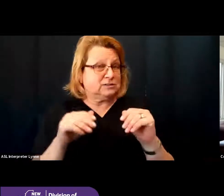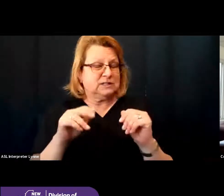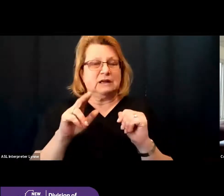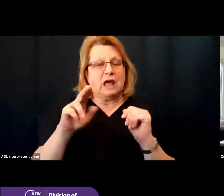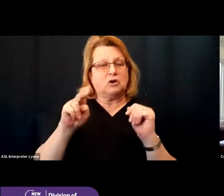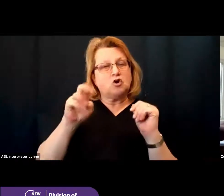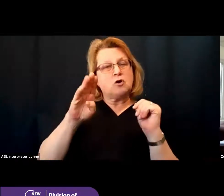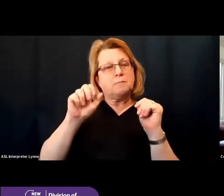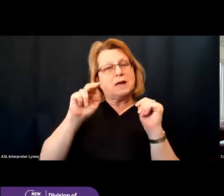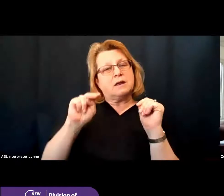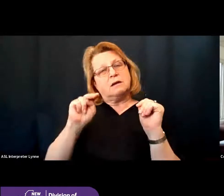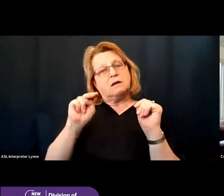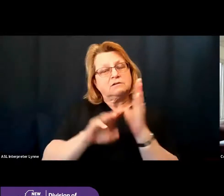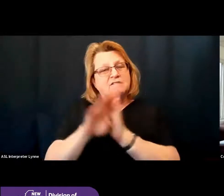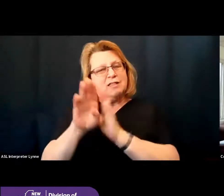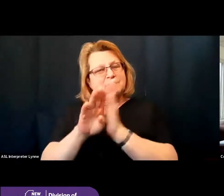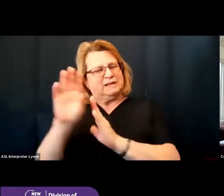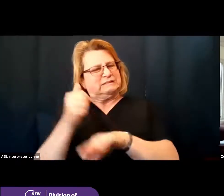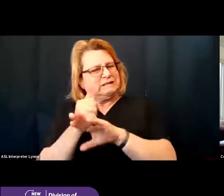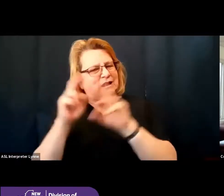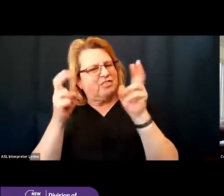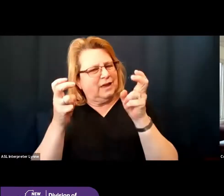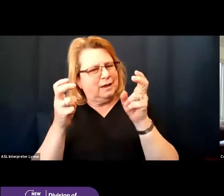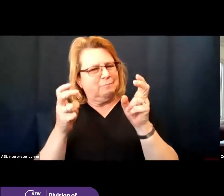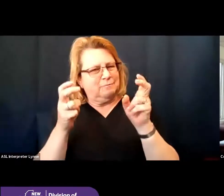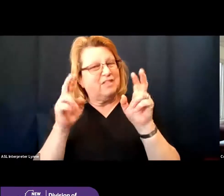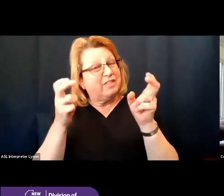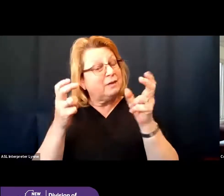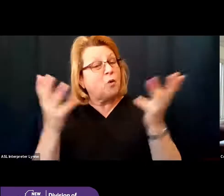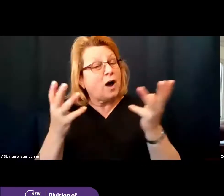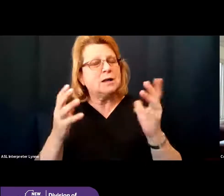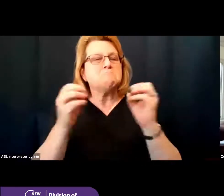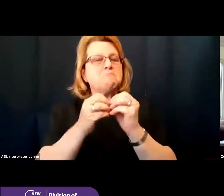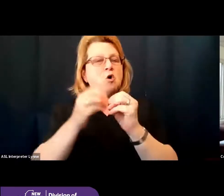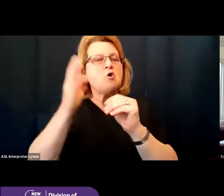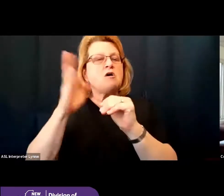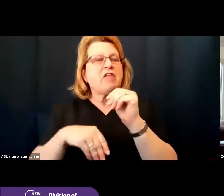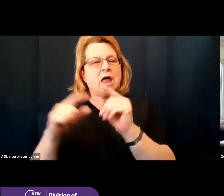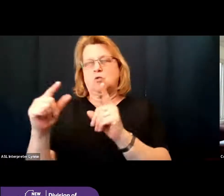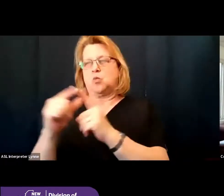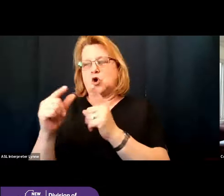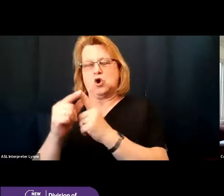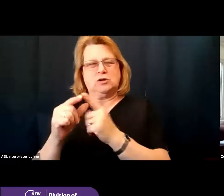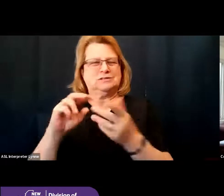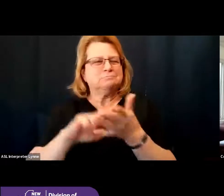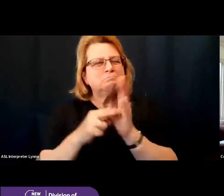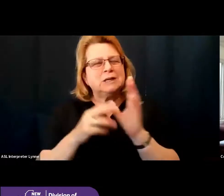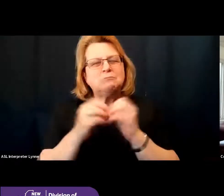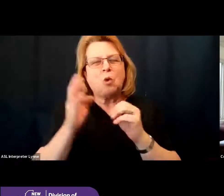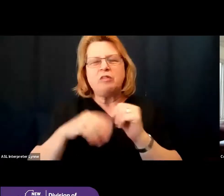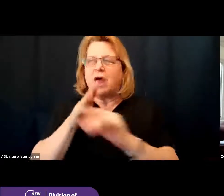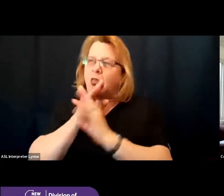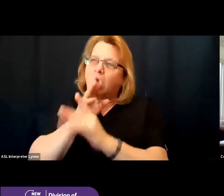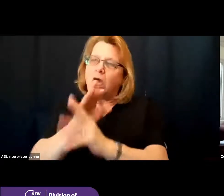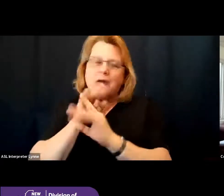month, more than just words. And that underscores the commitment from the new